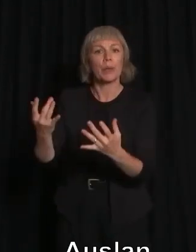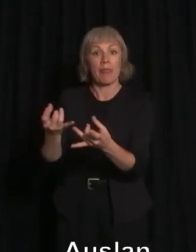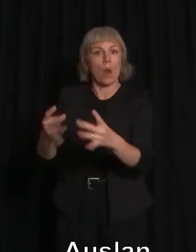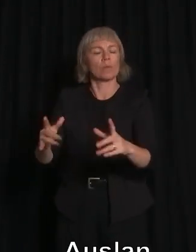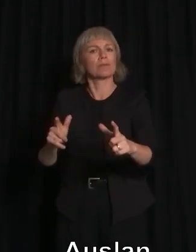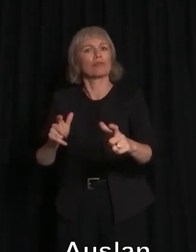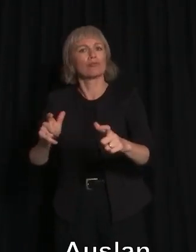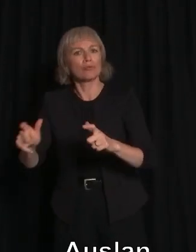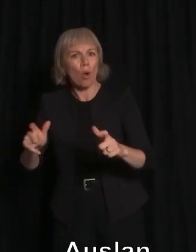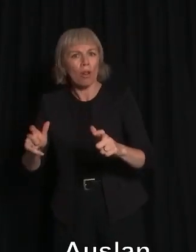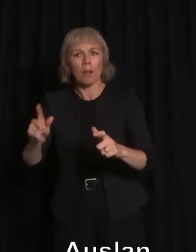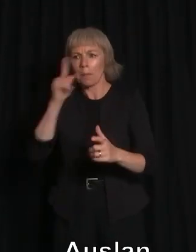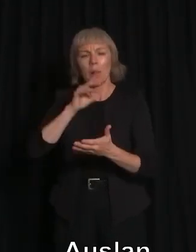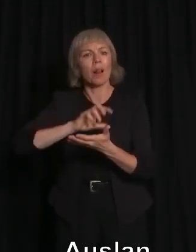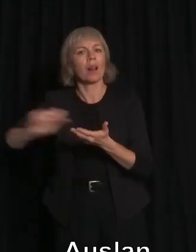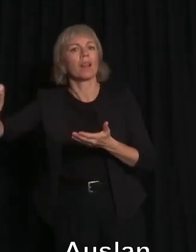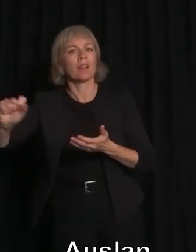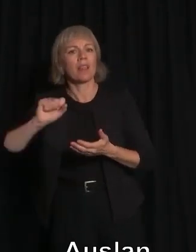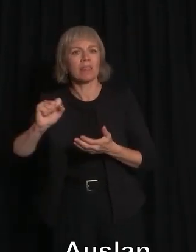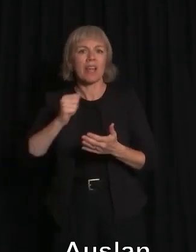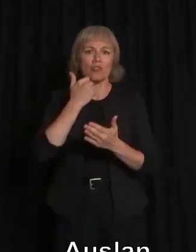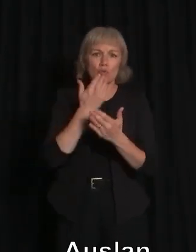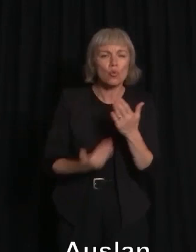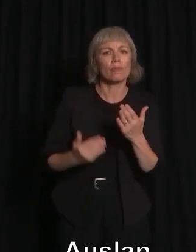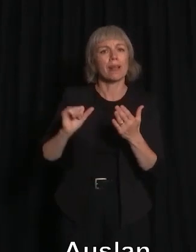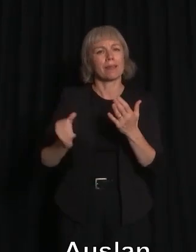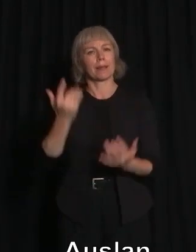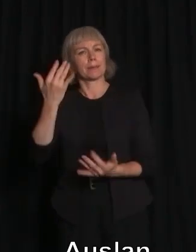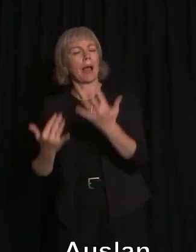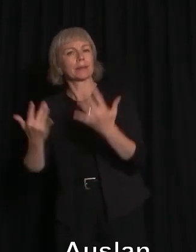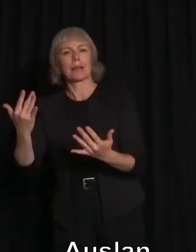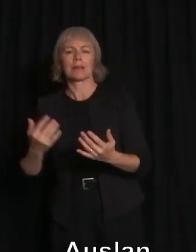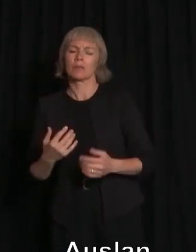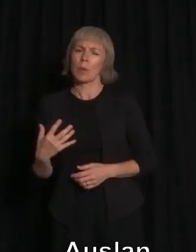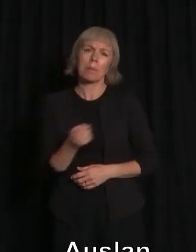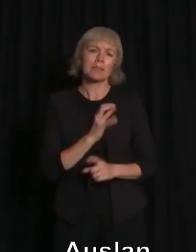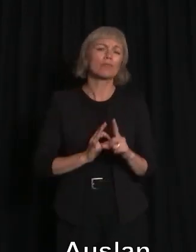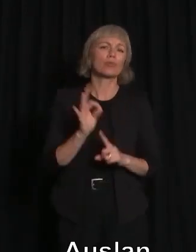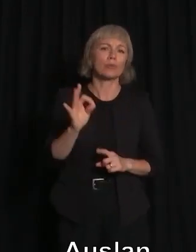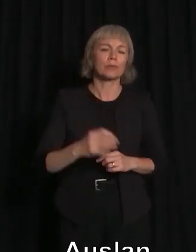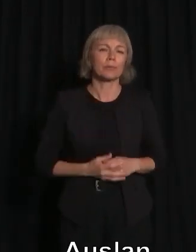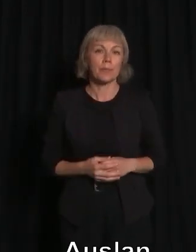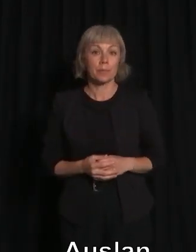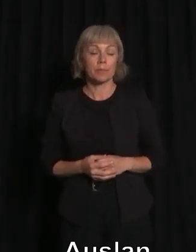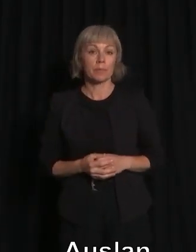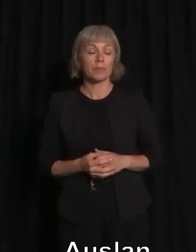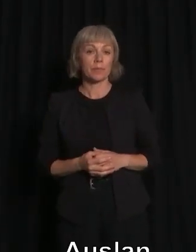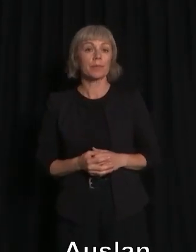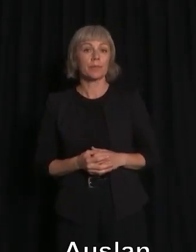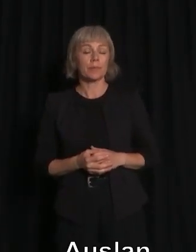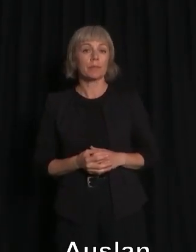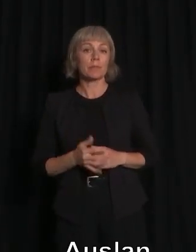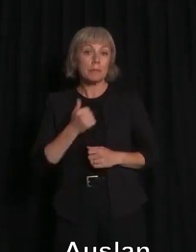control of their life stories. We must do better, and for those reasons, I'm also making a call for our movements,